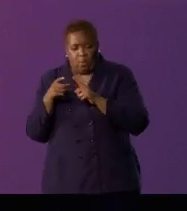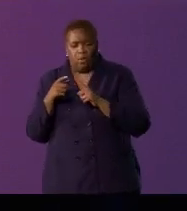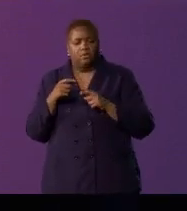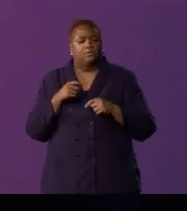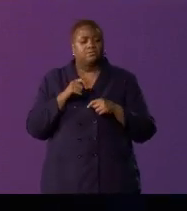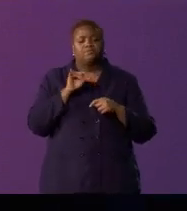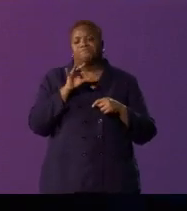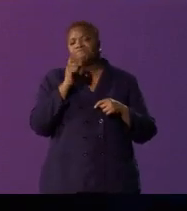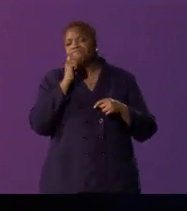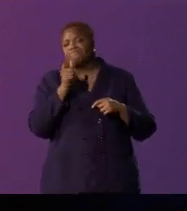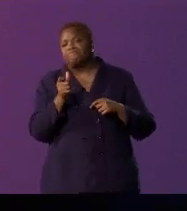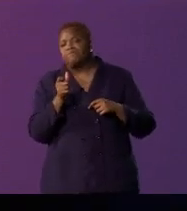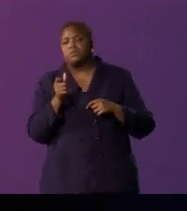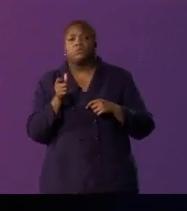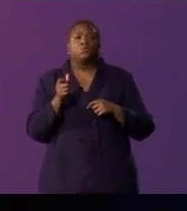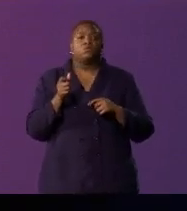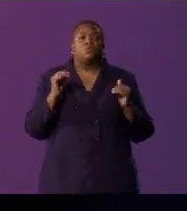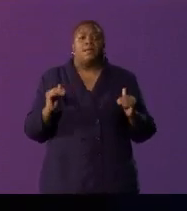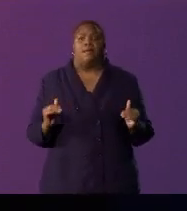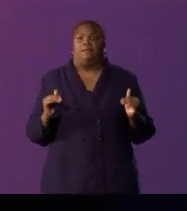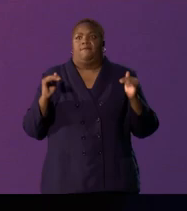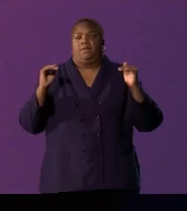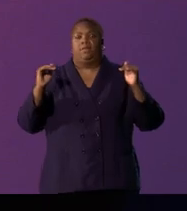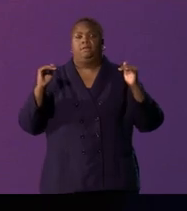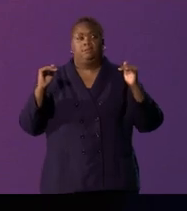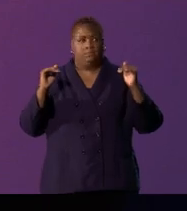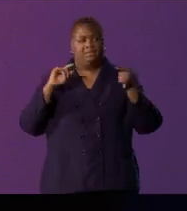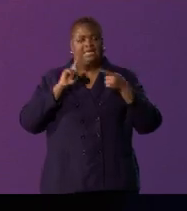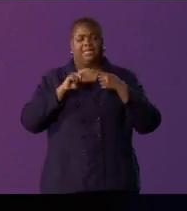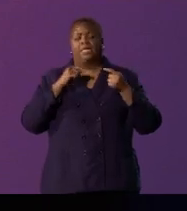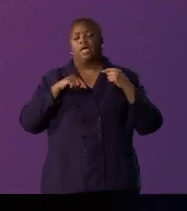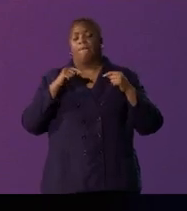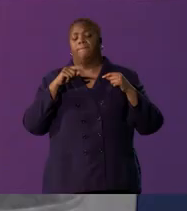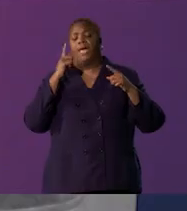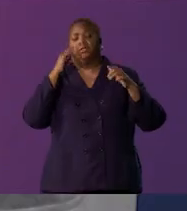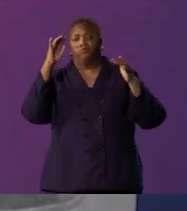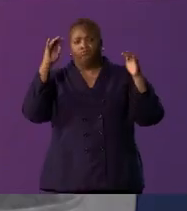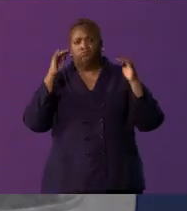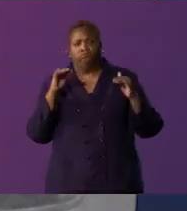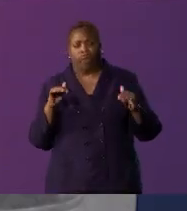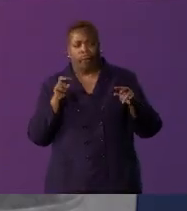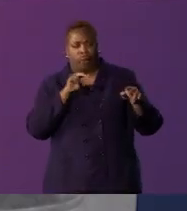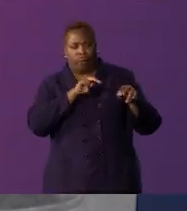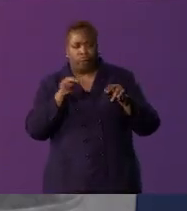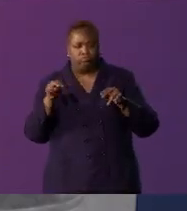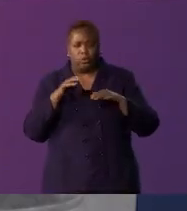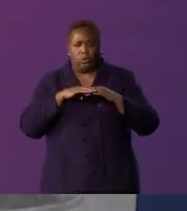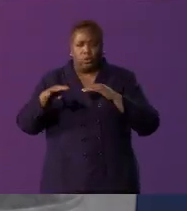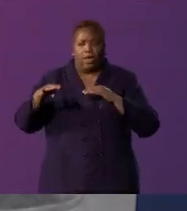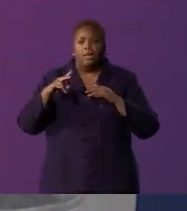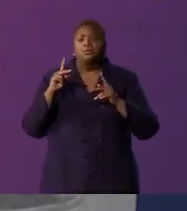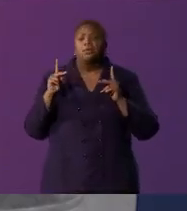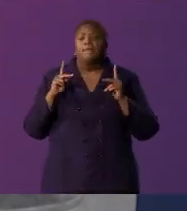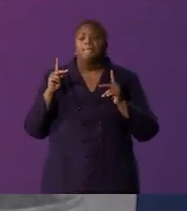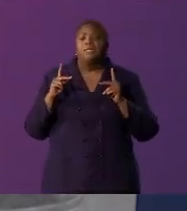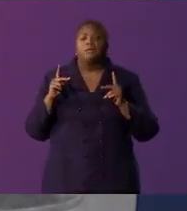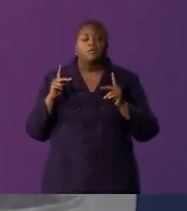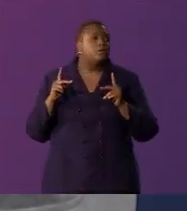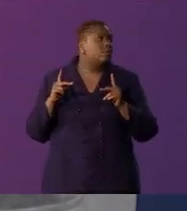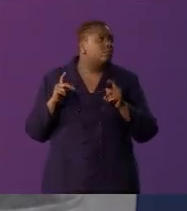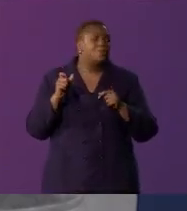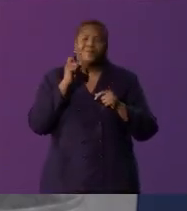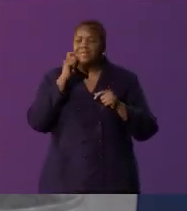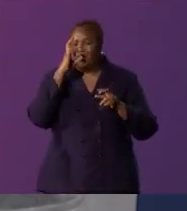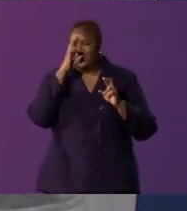don't elevate and then come back to the ground level, people won't respect you. People say, yeah,